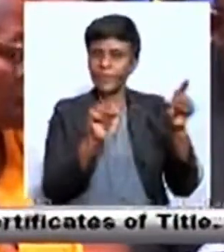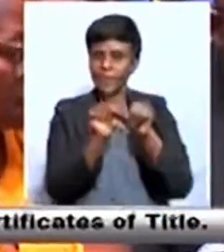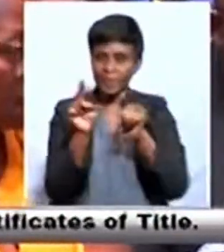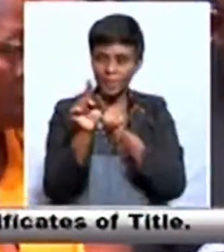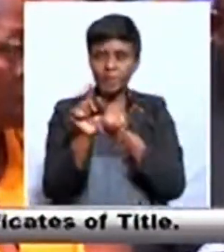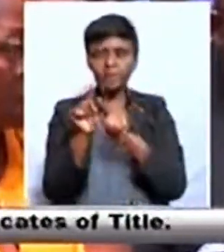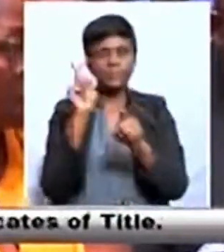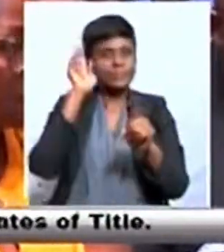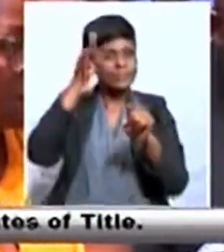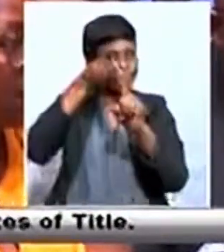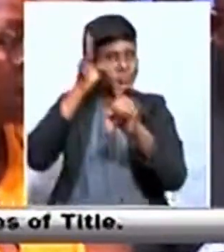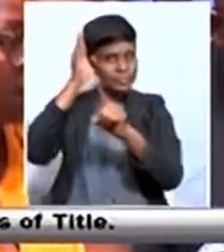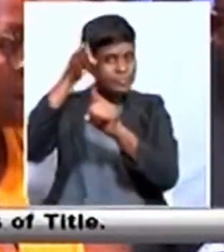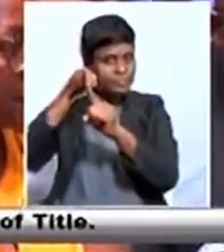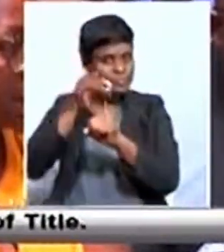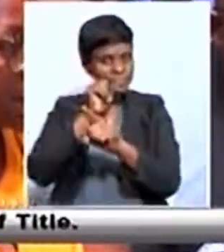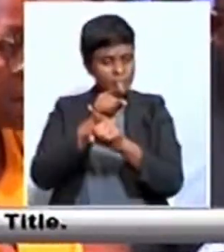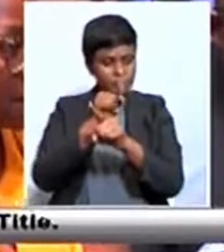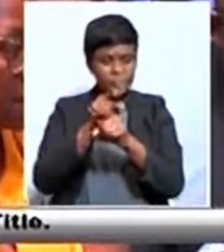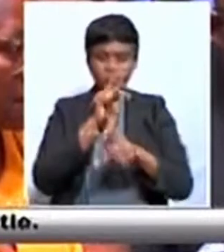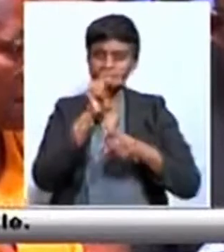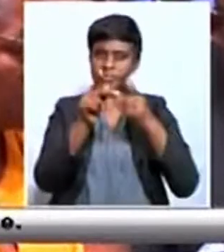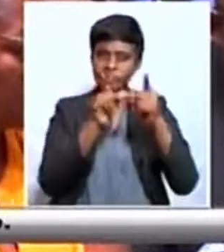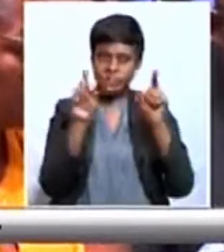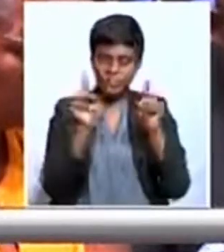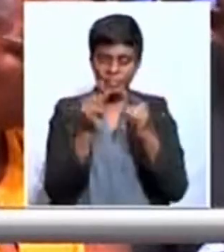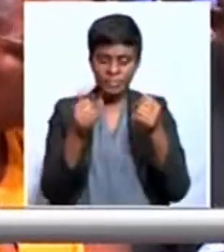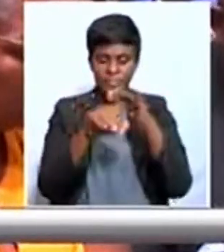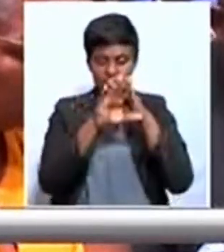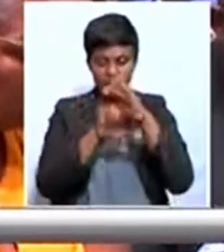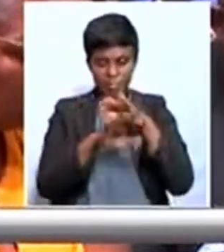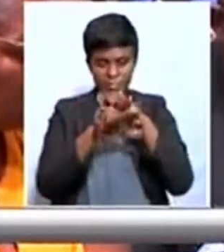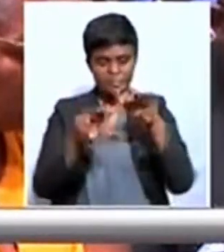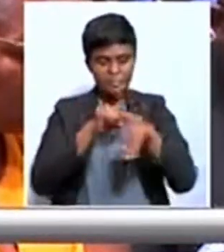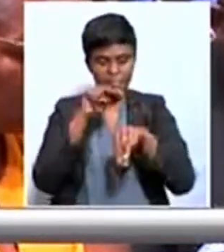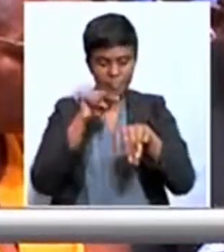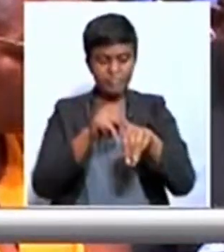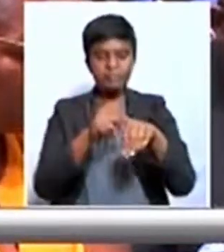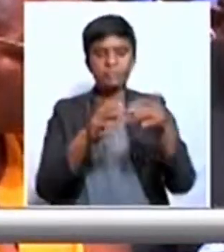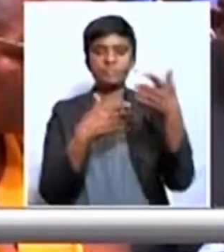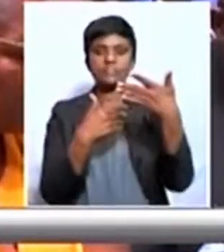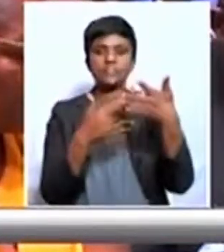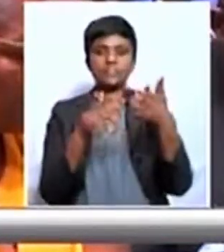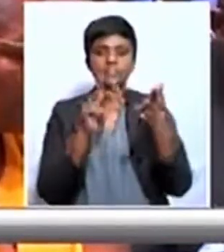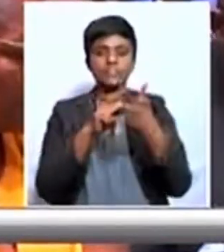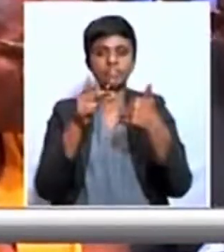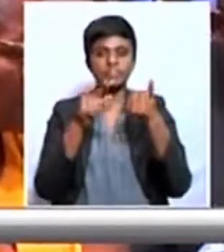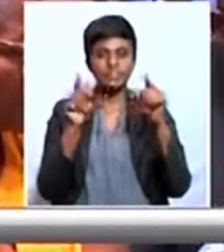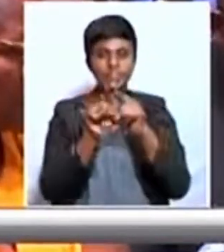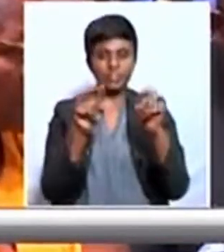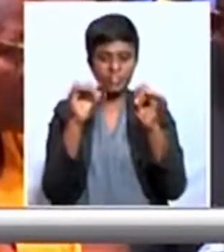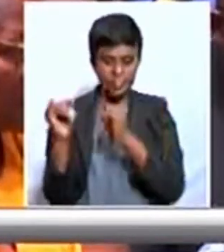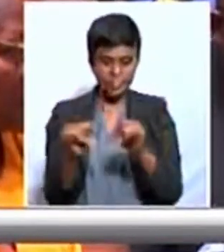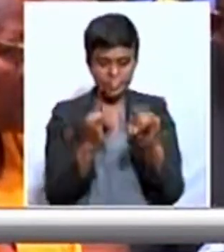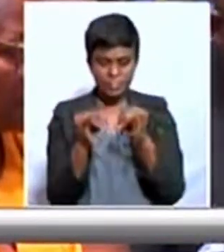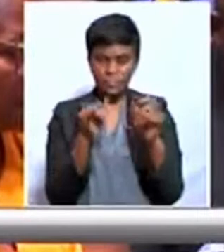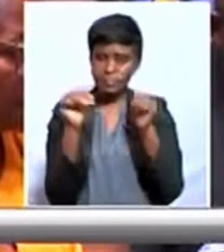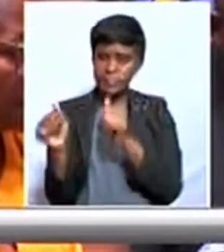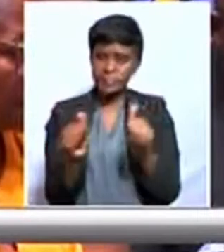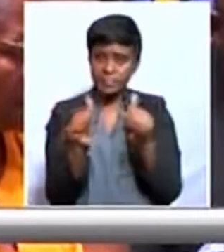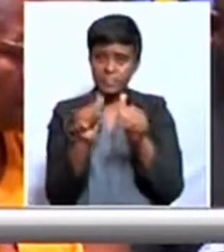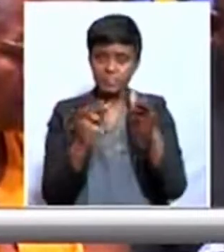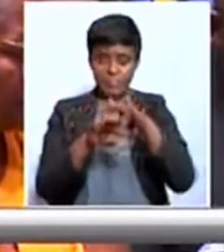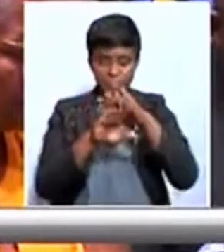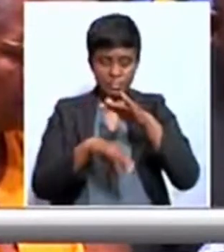ultimate goal. This process is under National Land Titling Program and implementation of the activities under the